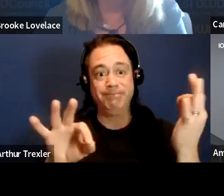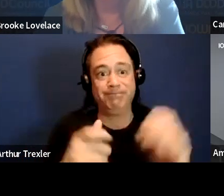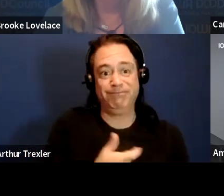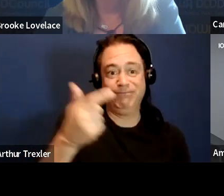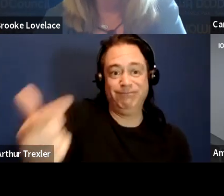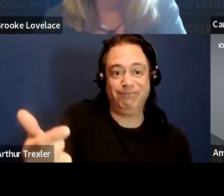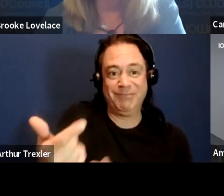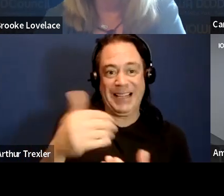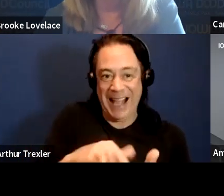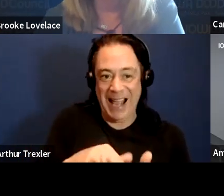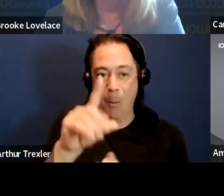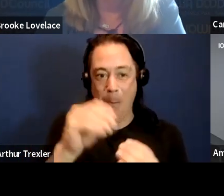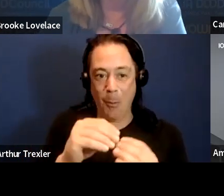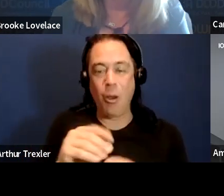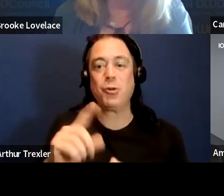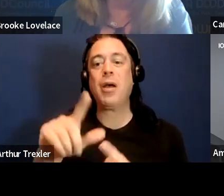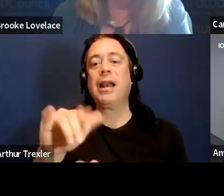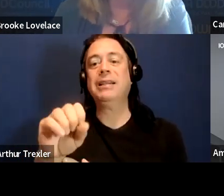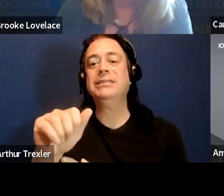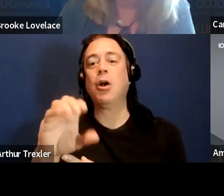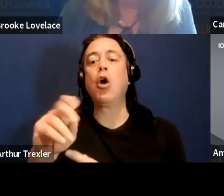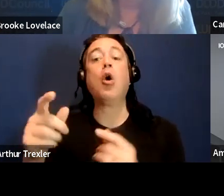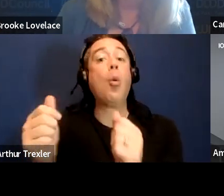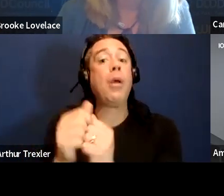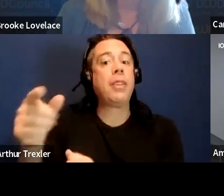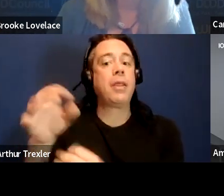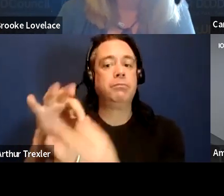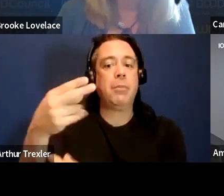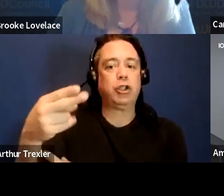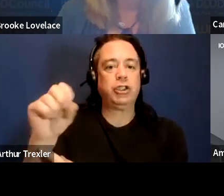and turn it over to Lisa Cook, who is with HHS.